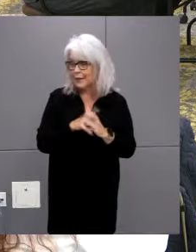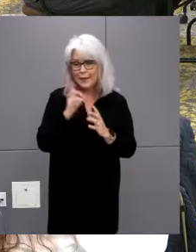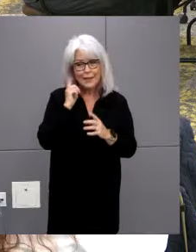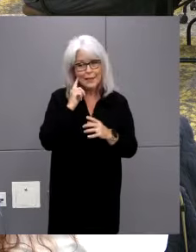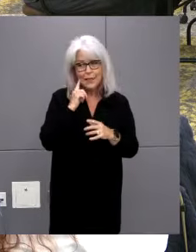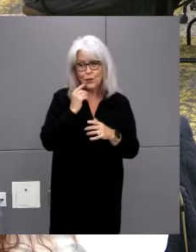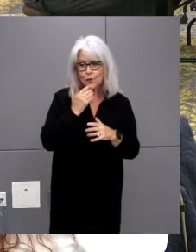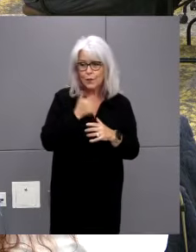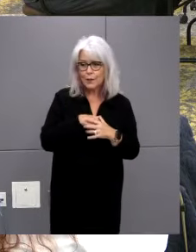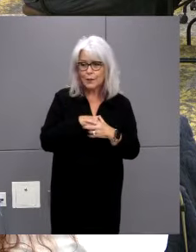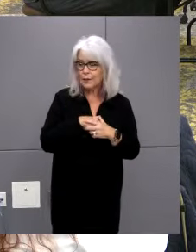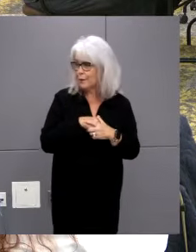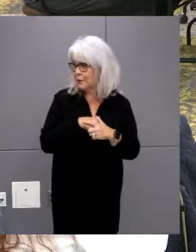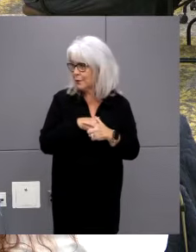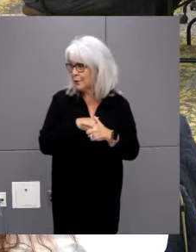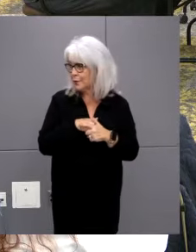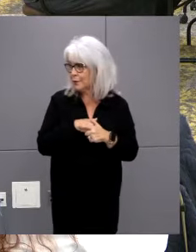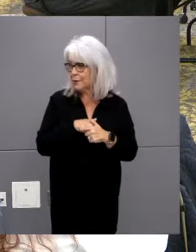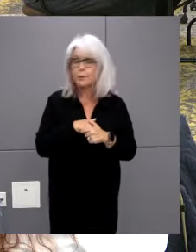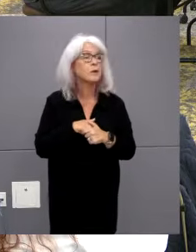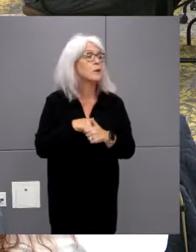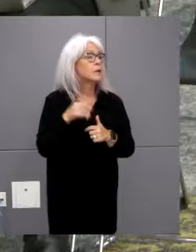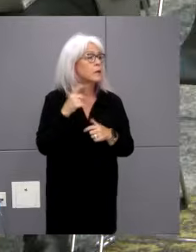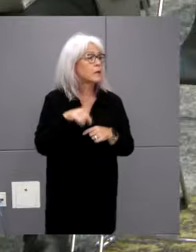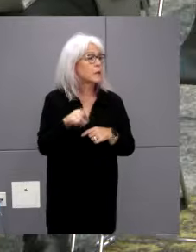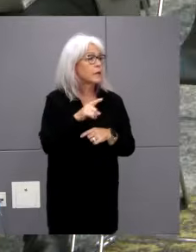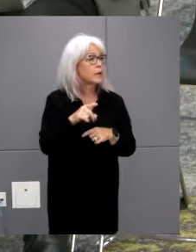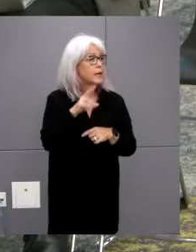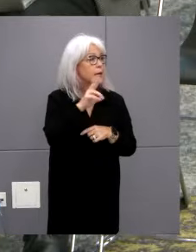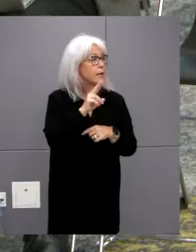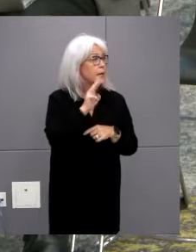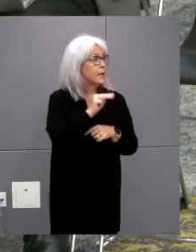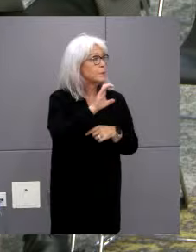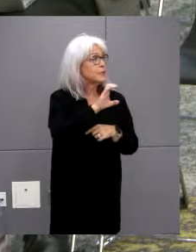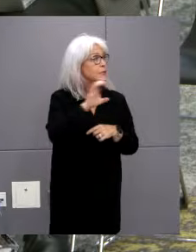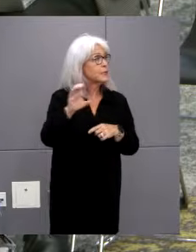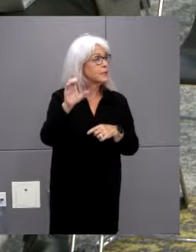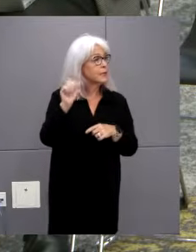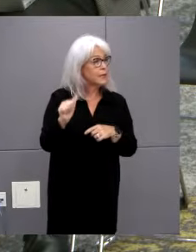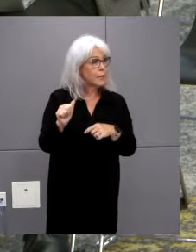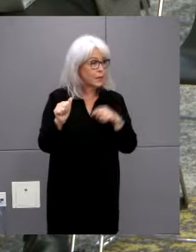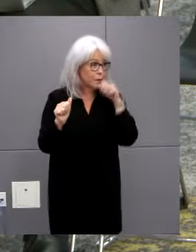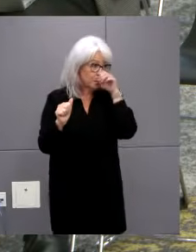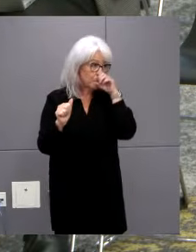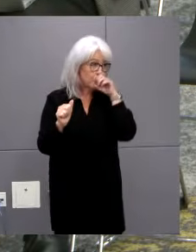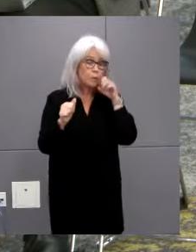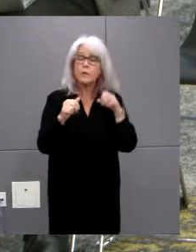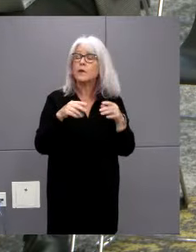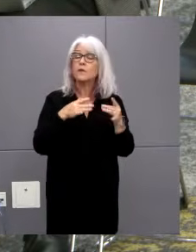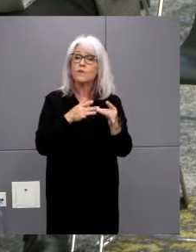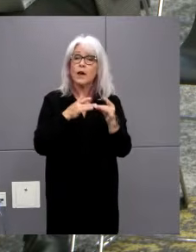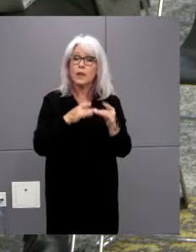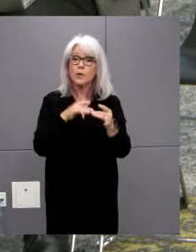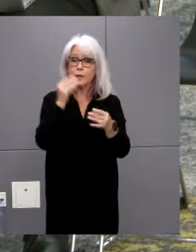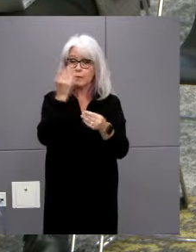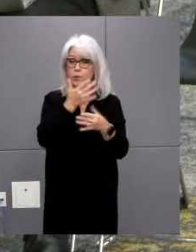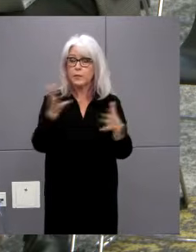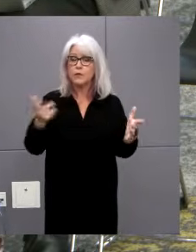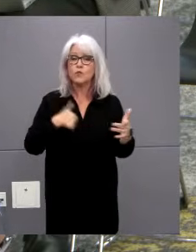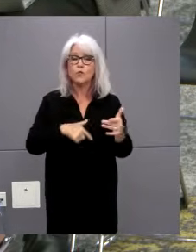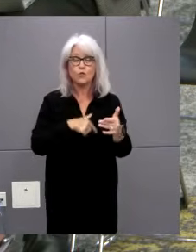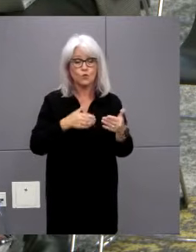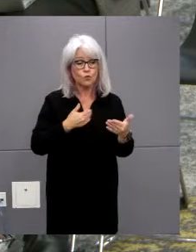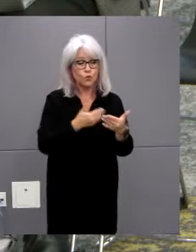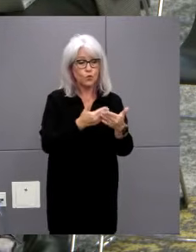Good evening. On behalf of the MCCEA, the faculty union, I am reading the following statement. Pursuant to Board